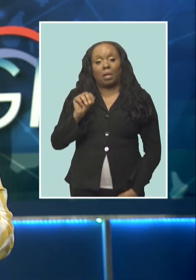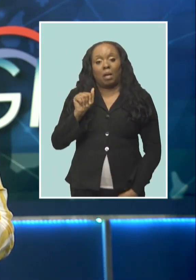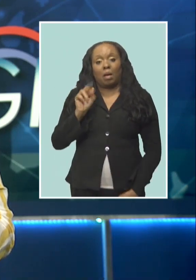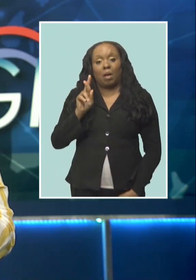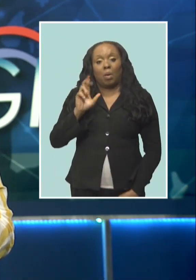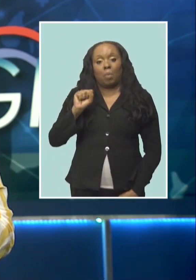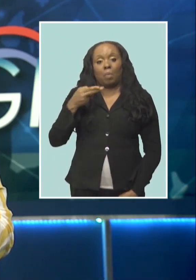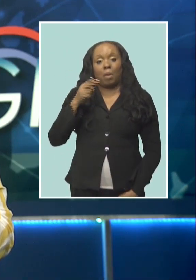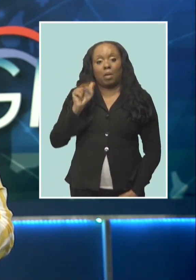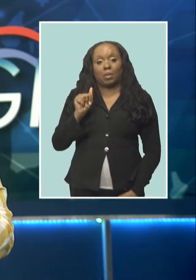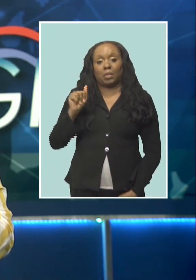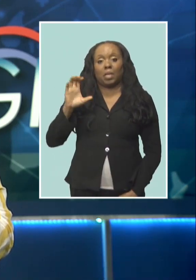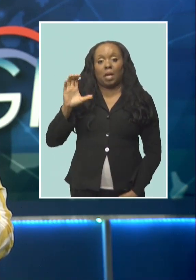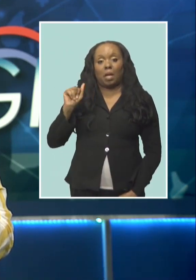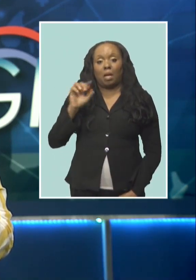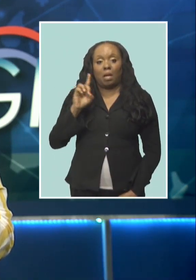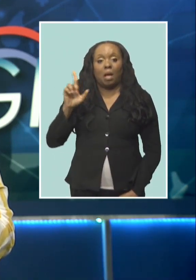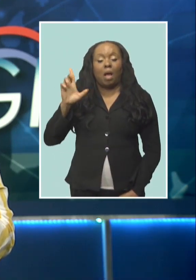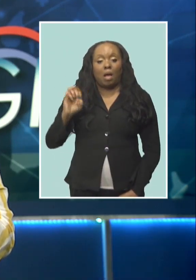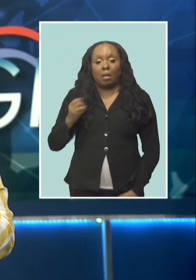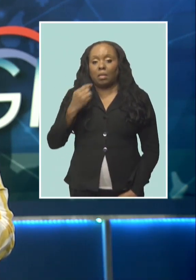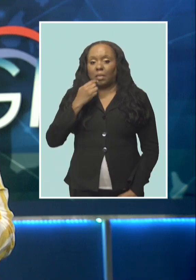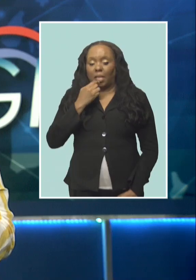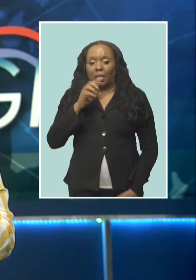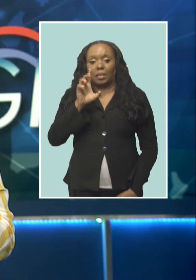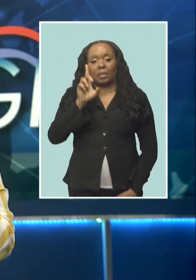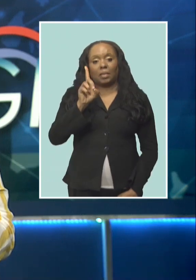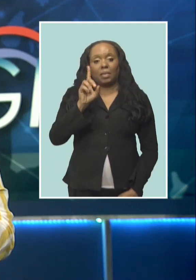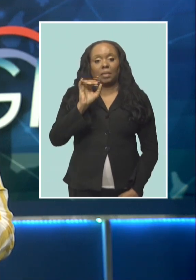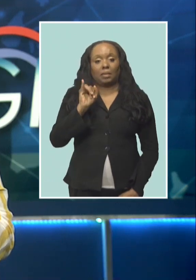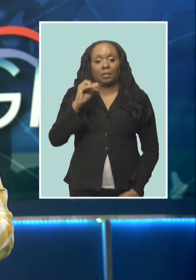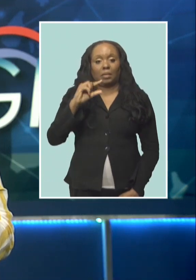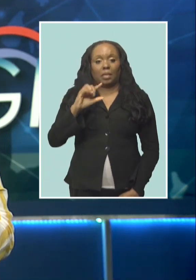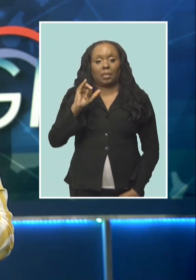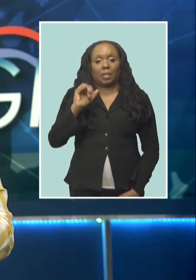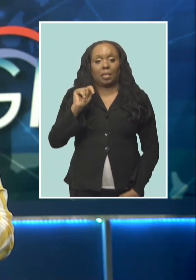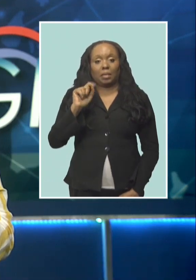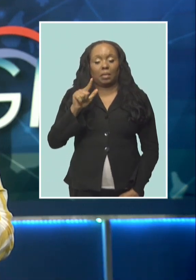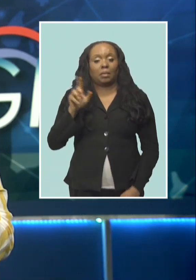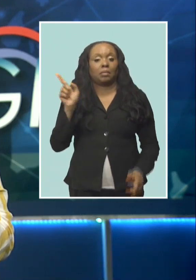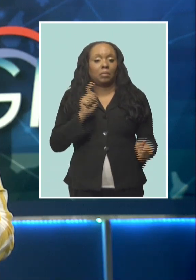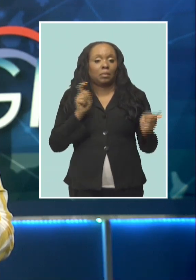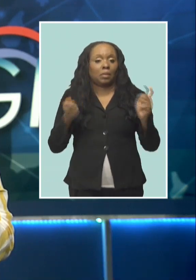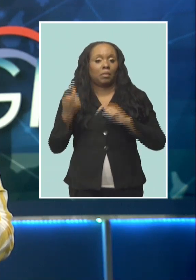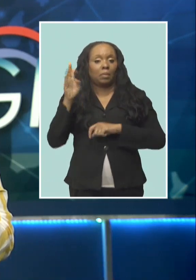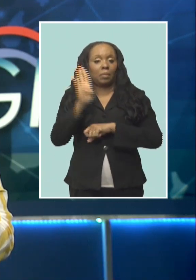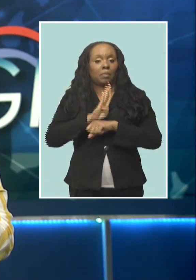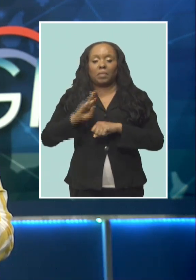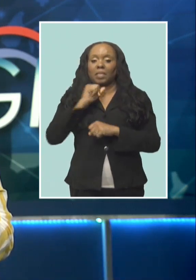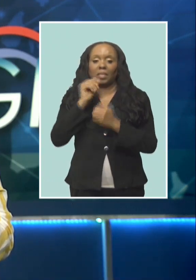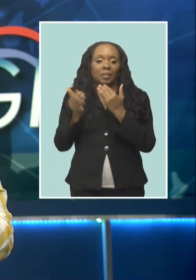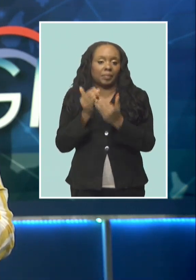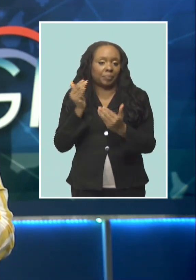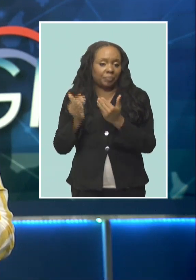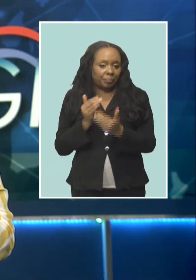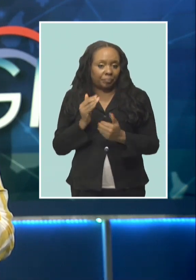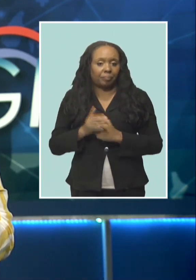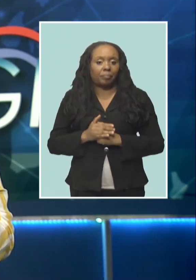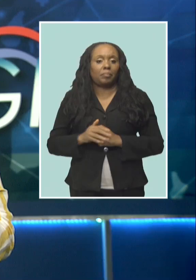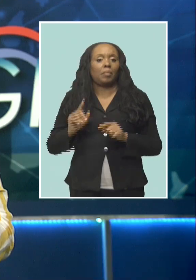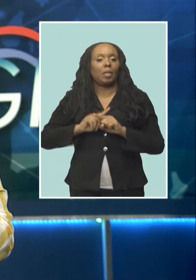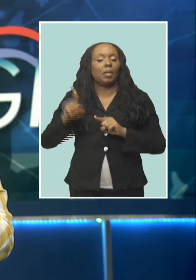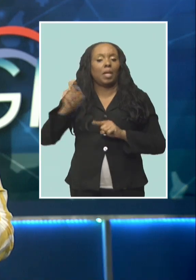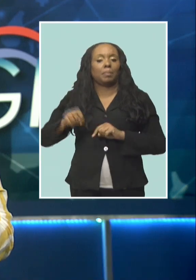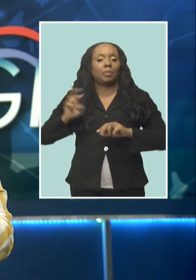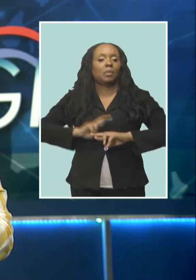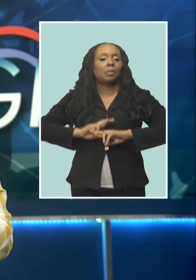Marcia Cattle, in her budget response, says the digital transformation of Barbados will not be an easy task, and we have